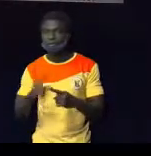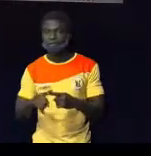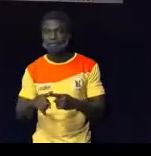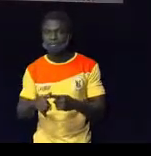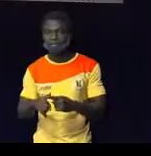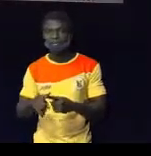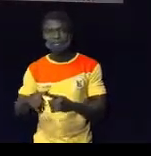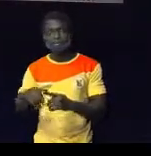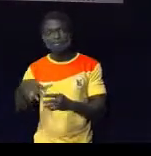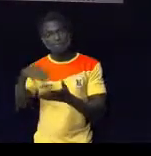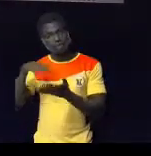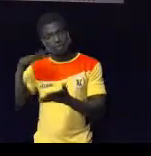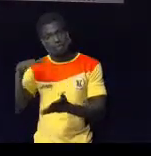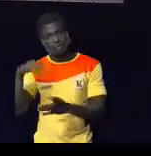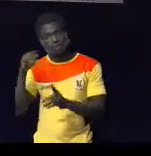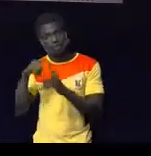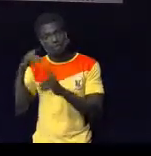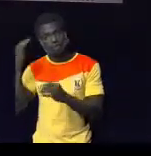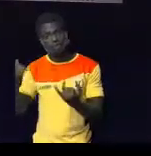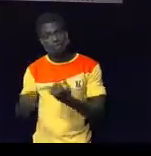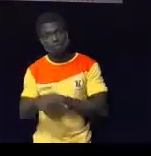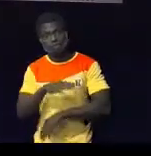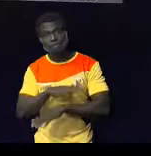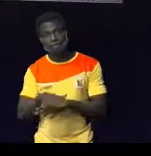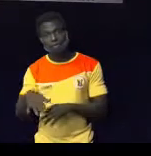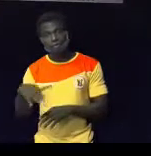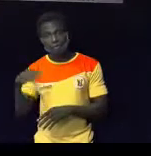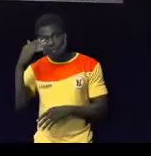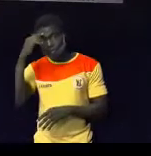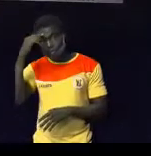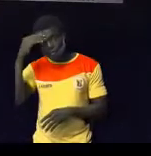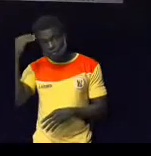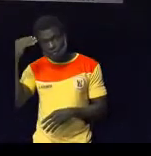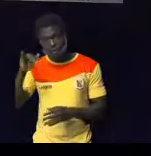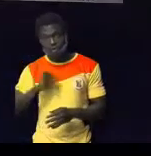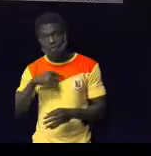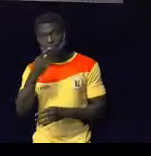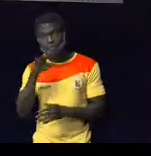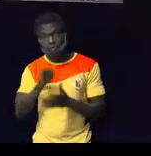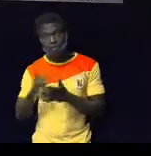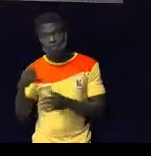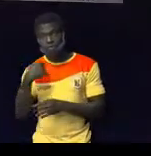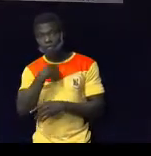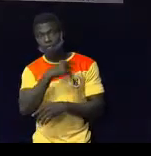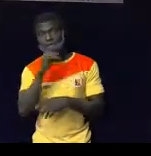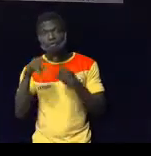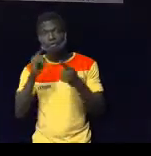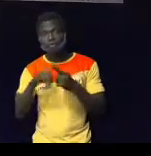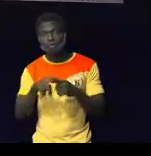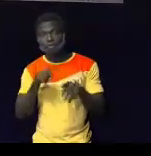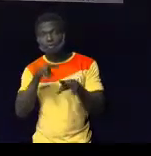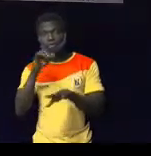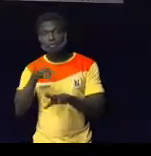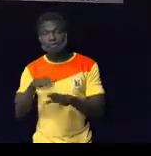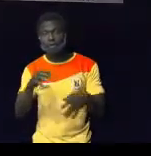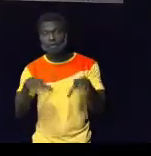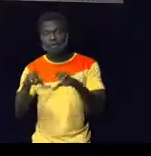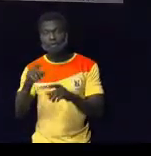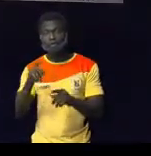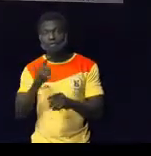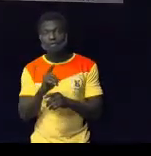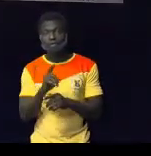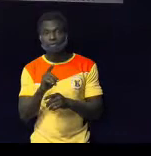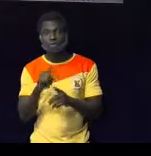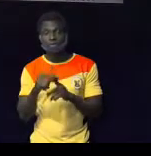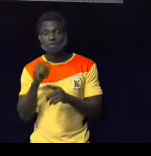Now to the learning objective for today. Don't forget, I told you that we're going to look at adverbs. We'll continue